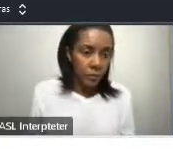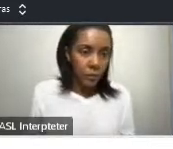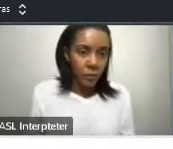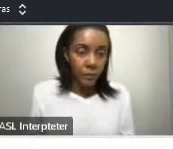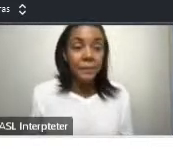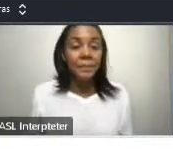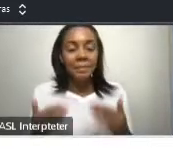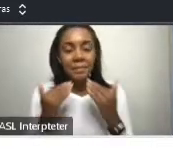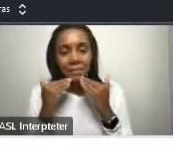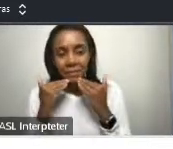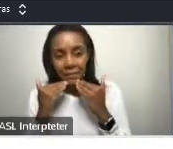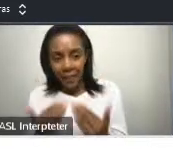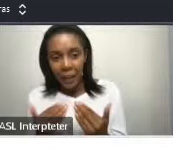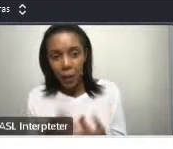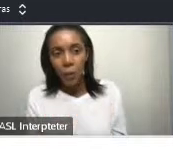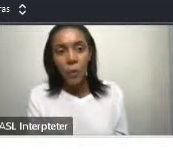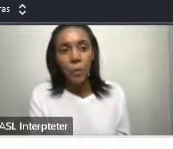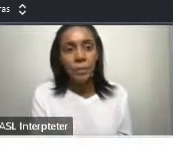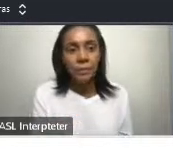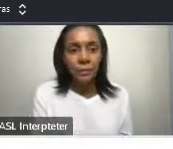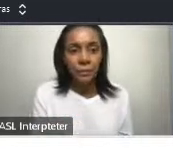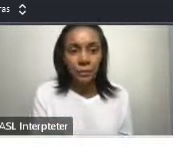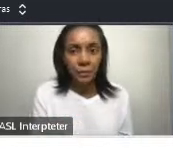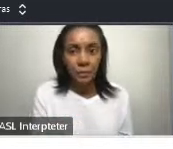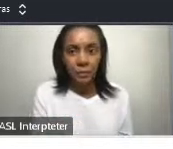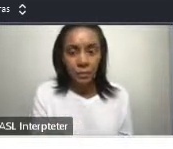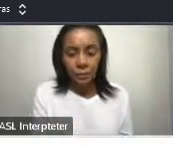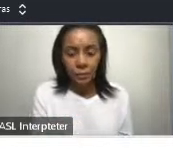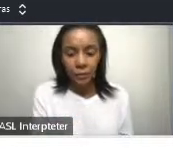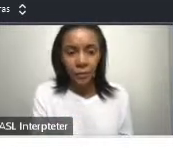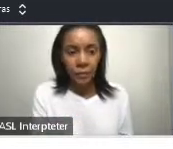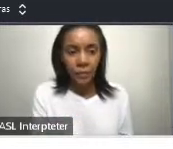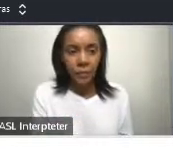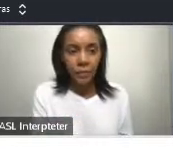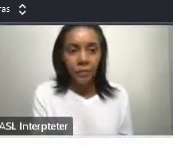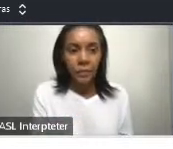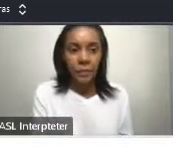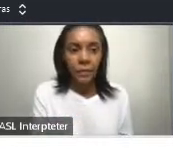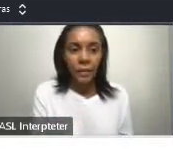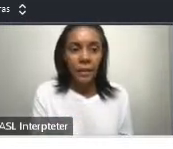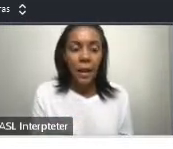Thank you, Councilman Carlisle, but don't tell him yet, okay?